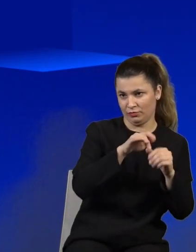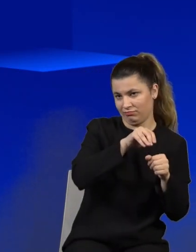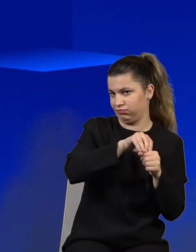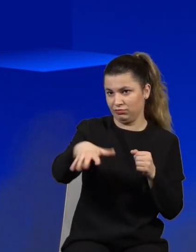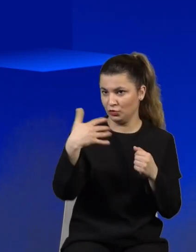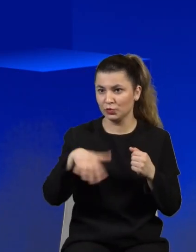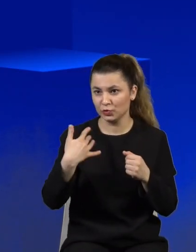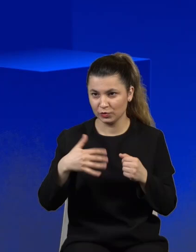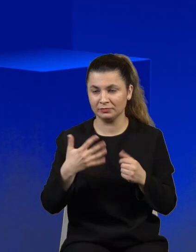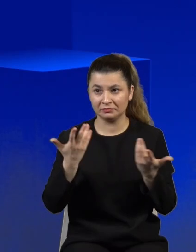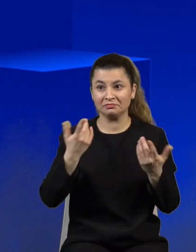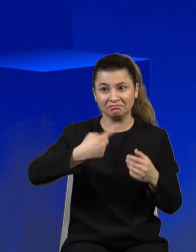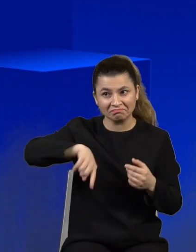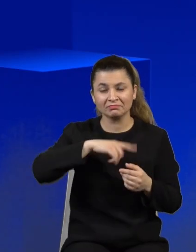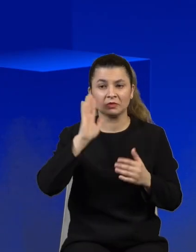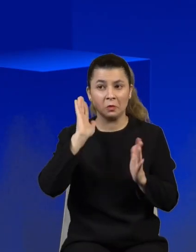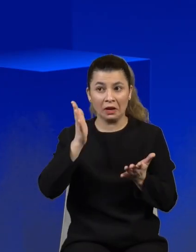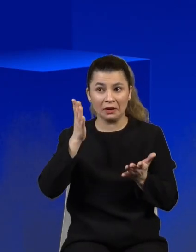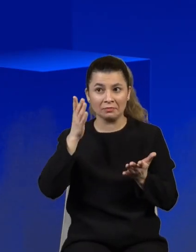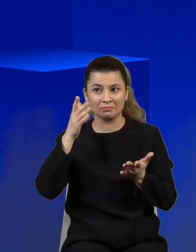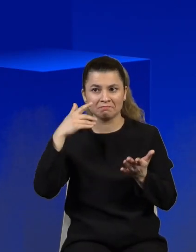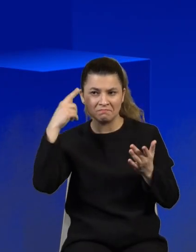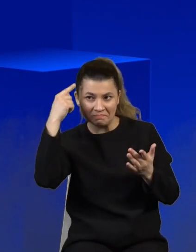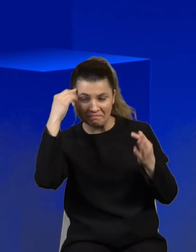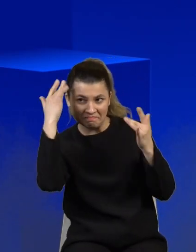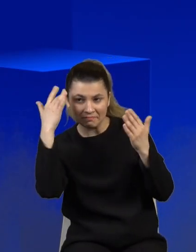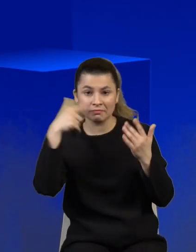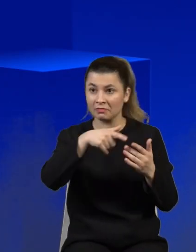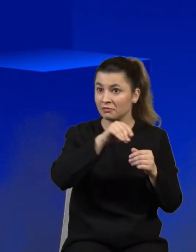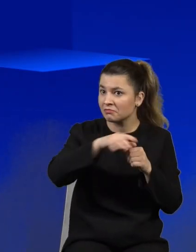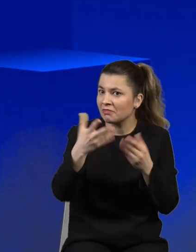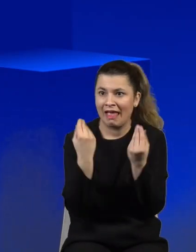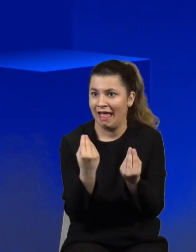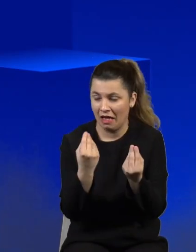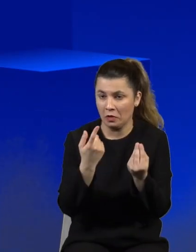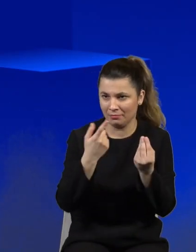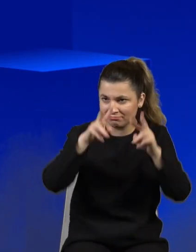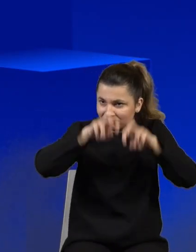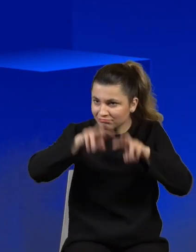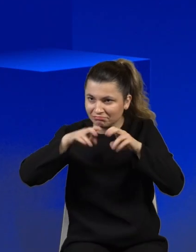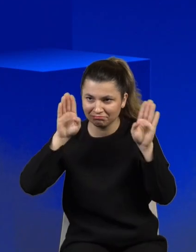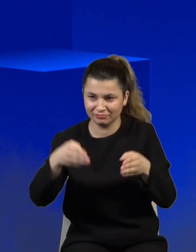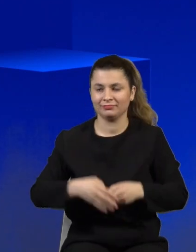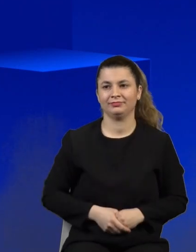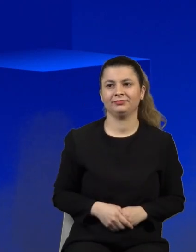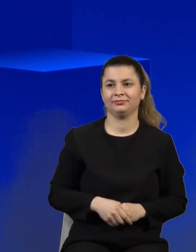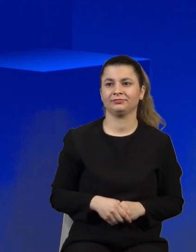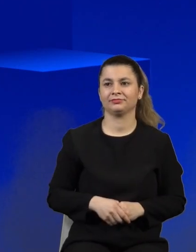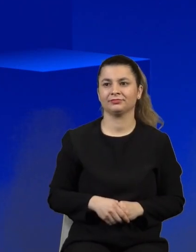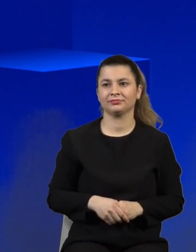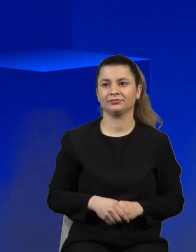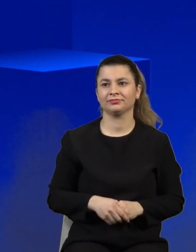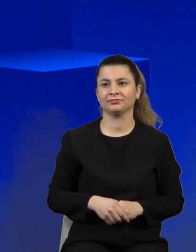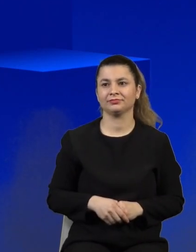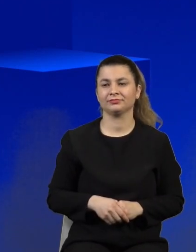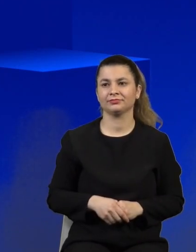So how it is affected, let's say, mobility and other policies, how it is linked